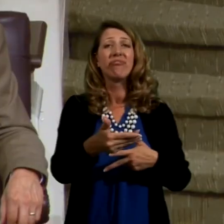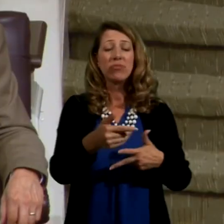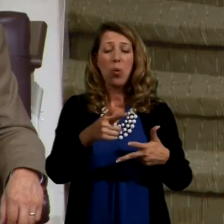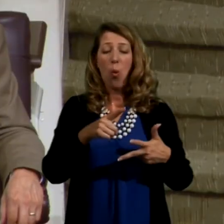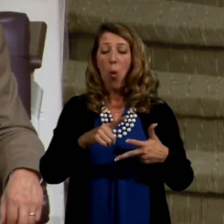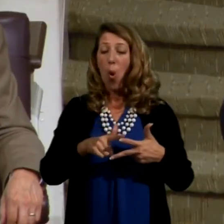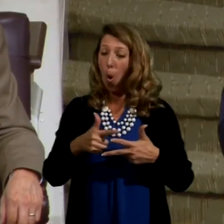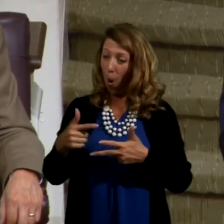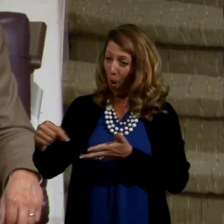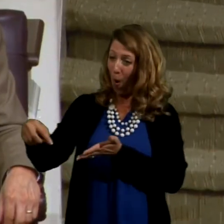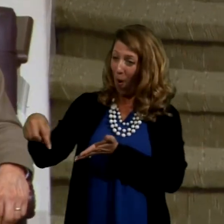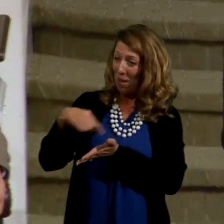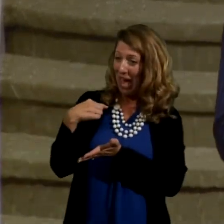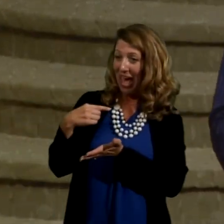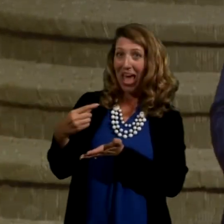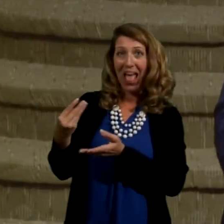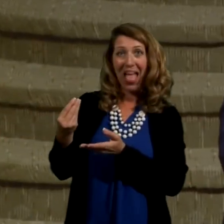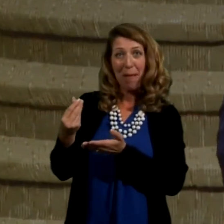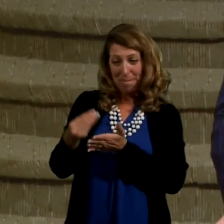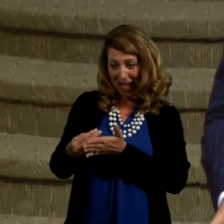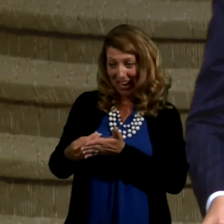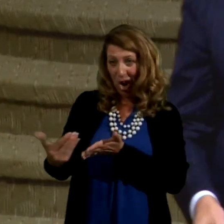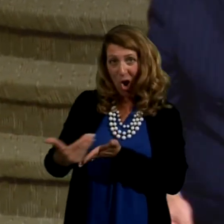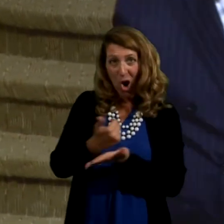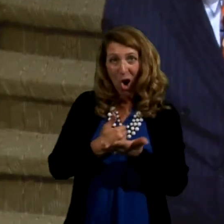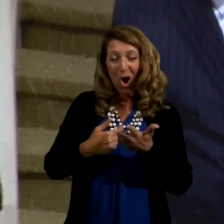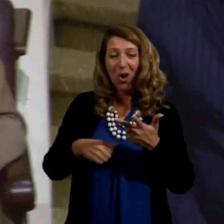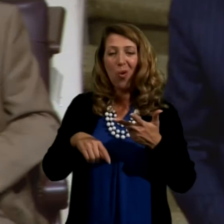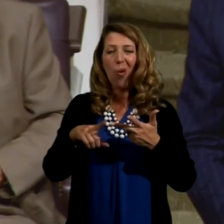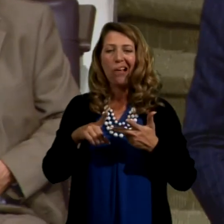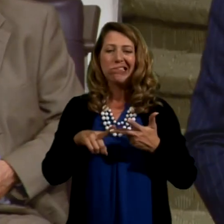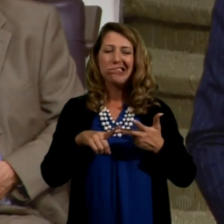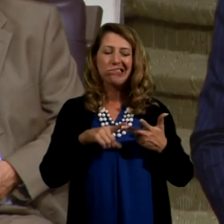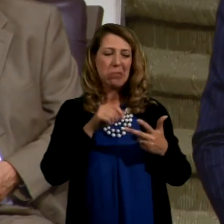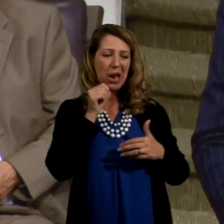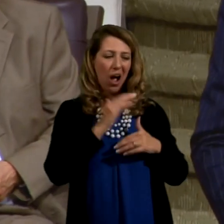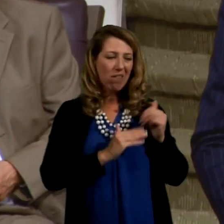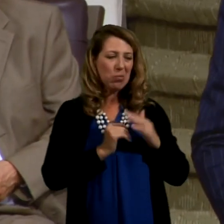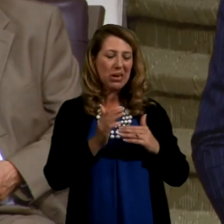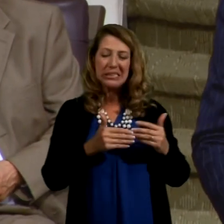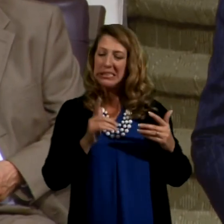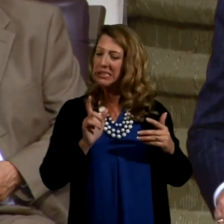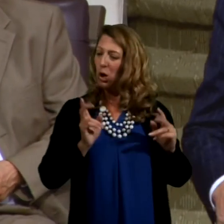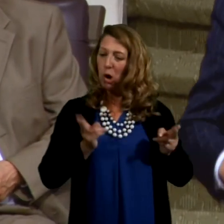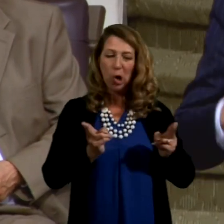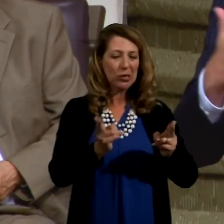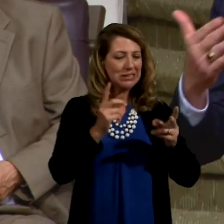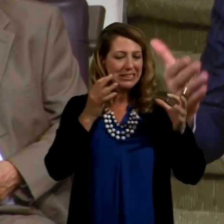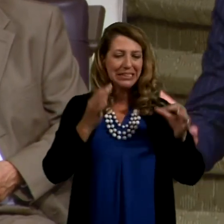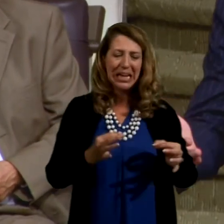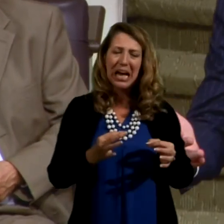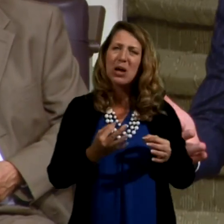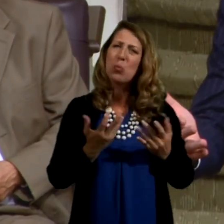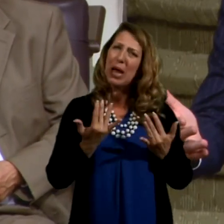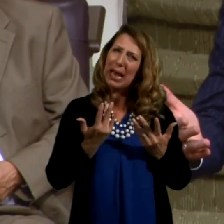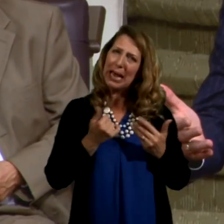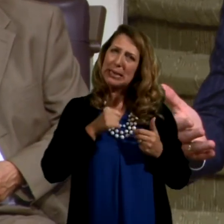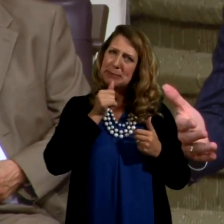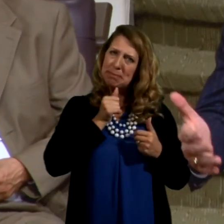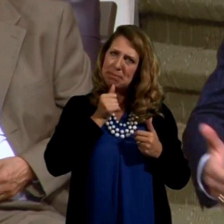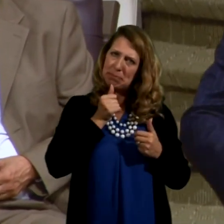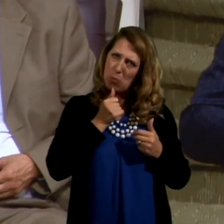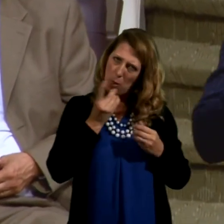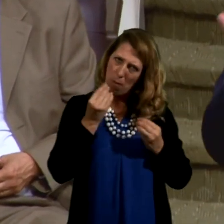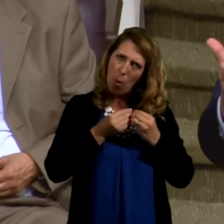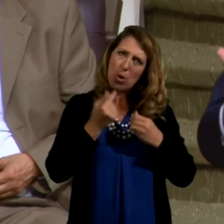Bad decisions are made because of comfort. I'm discomfortable right now, so I got to decide something. You might want to just stay another day.